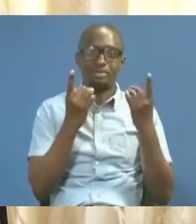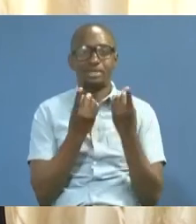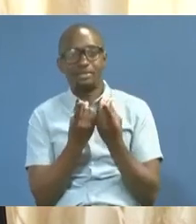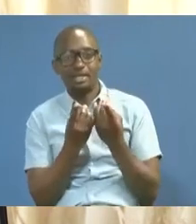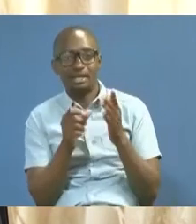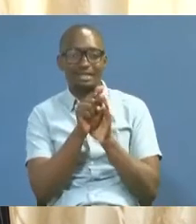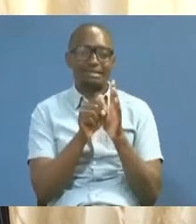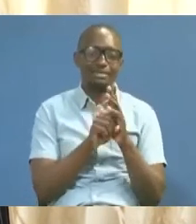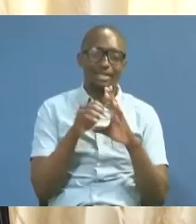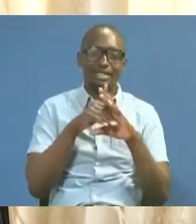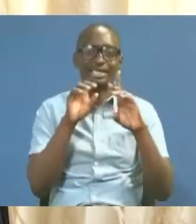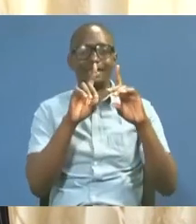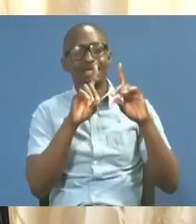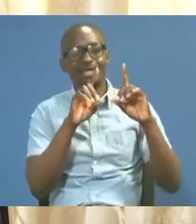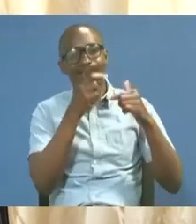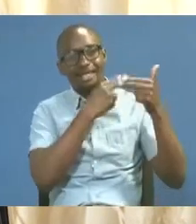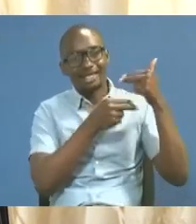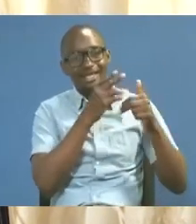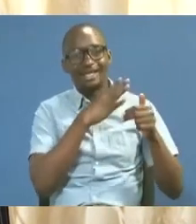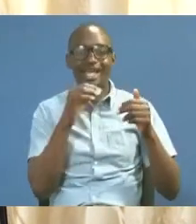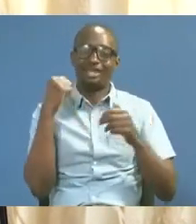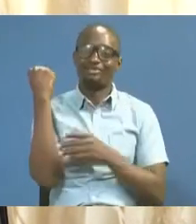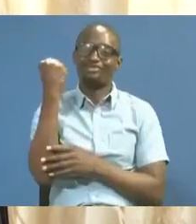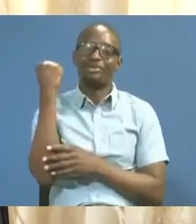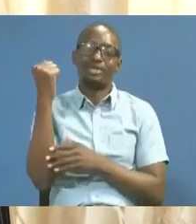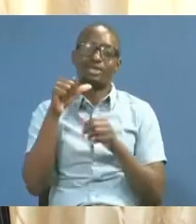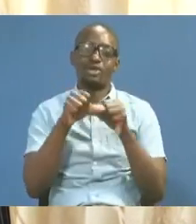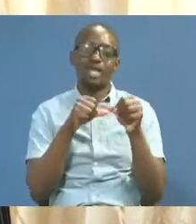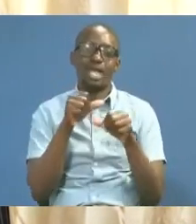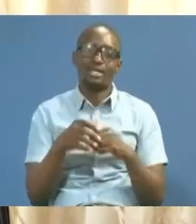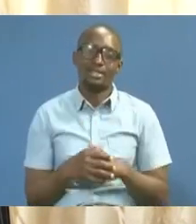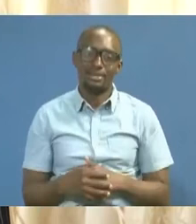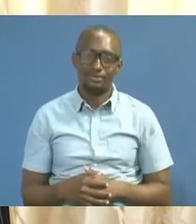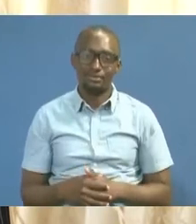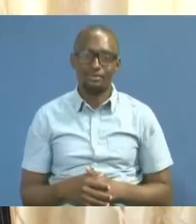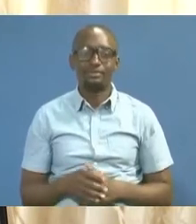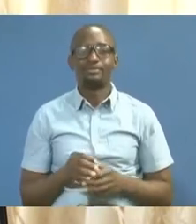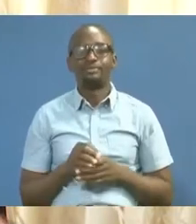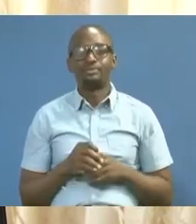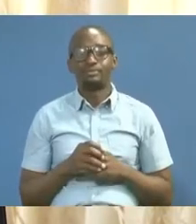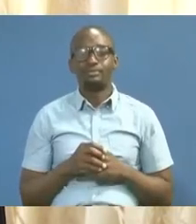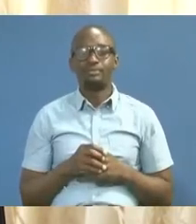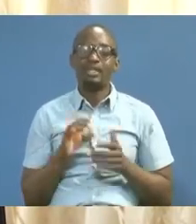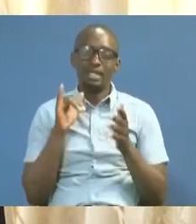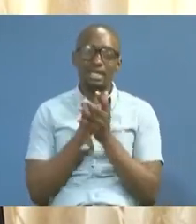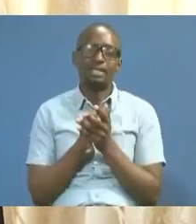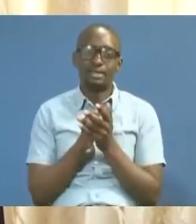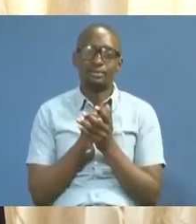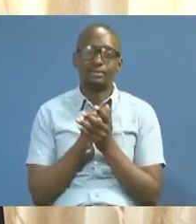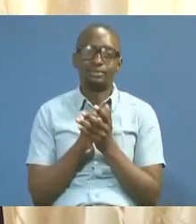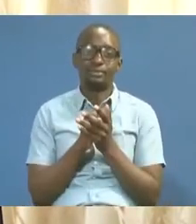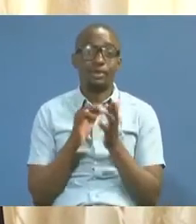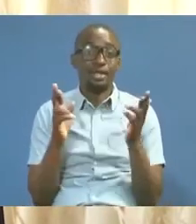history and political science, or history and archaeology. That already, if you